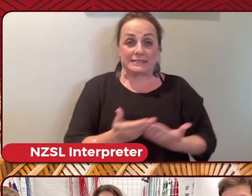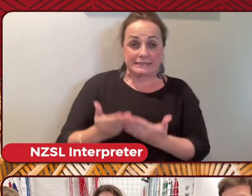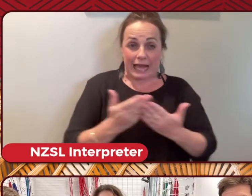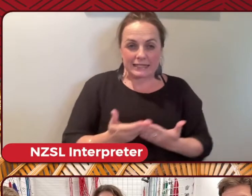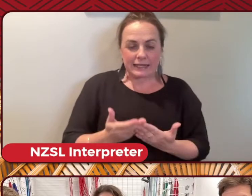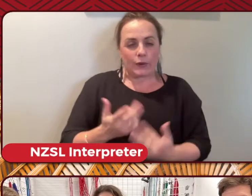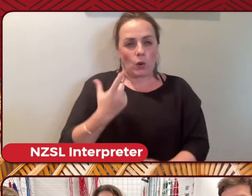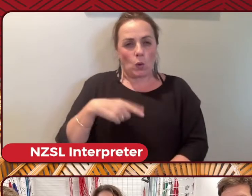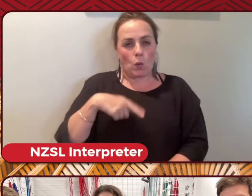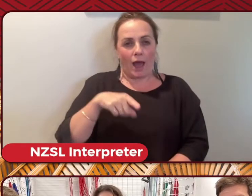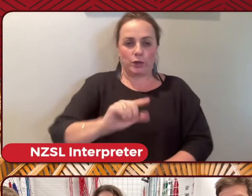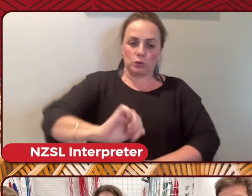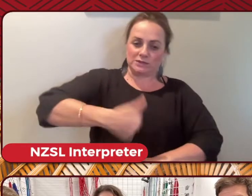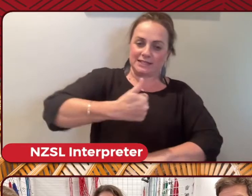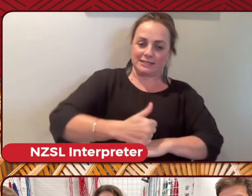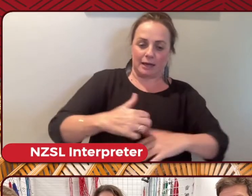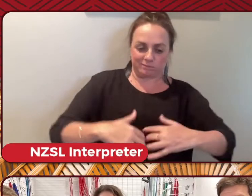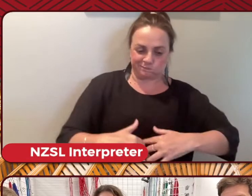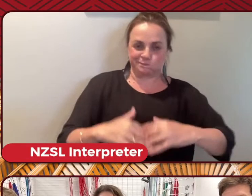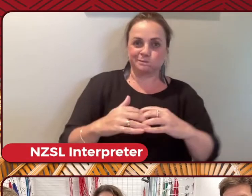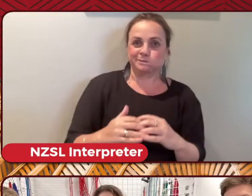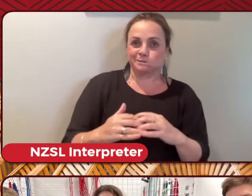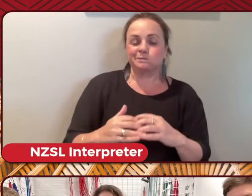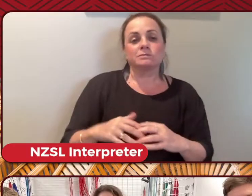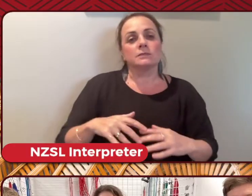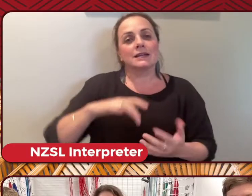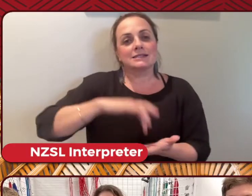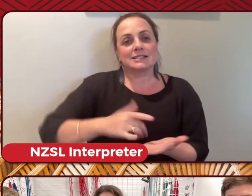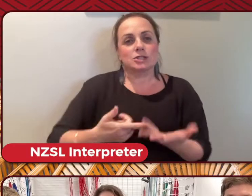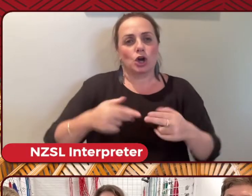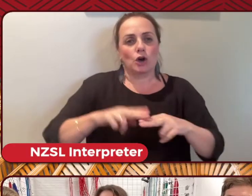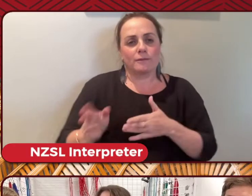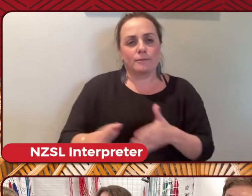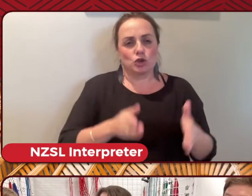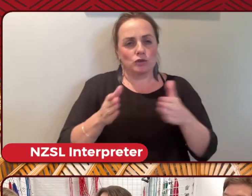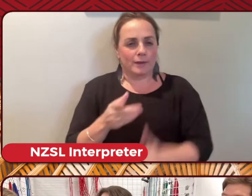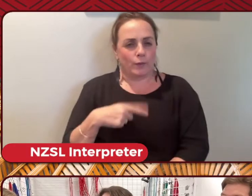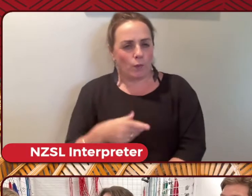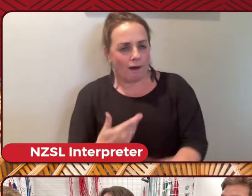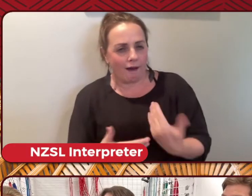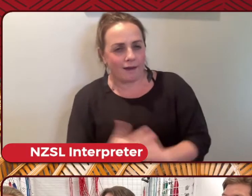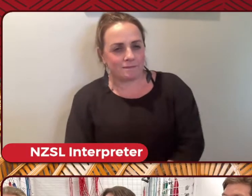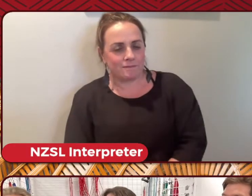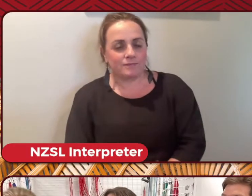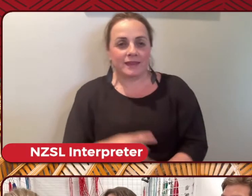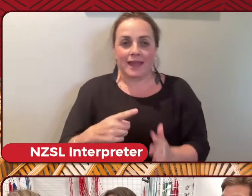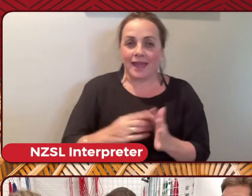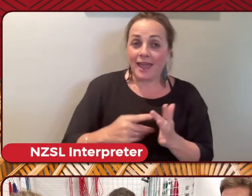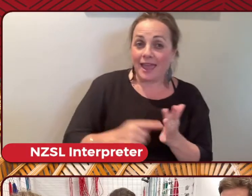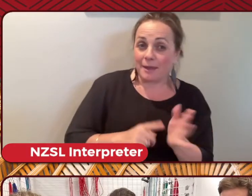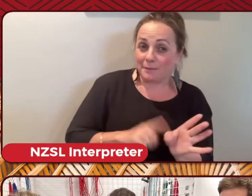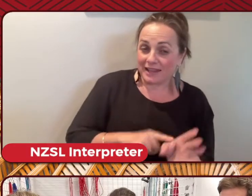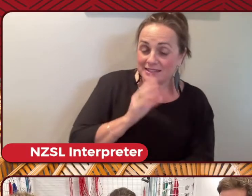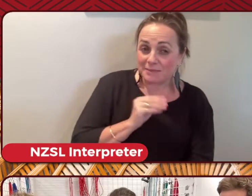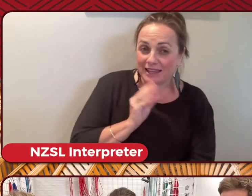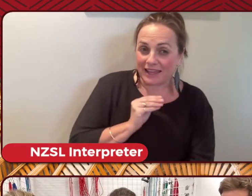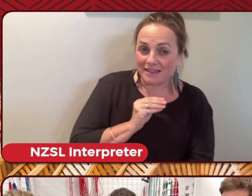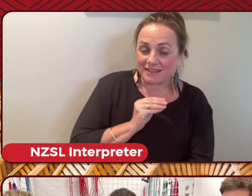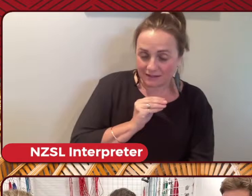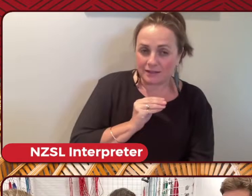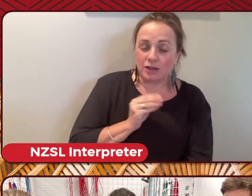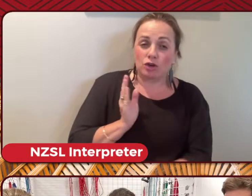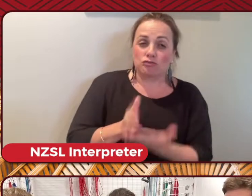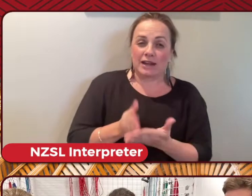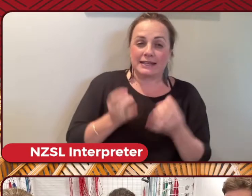you to founding the first version of the Centre of Movement. Yeah, so Emily speaking. It was probably